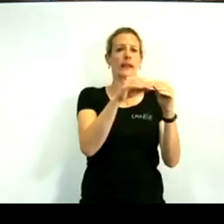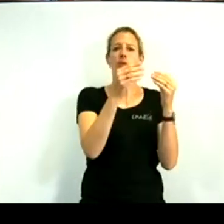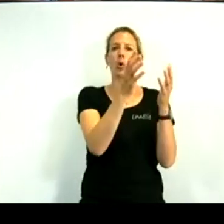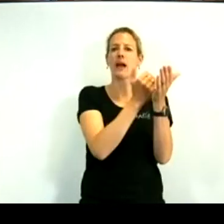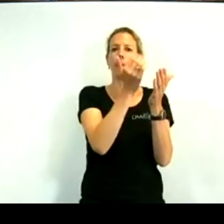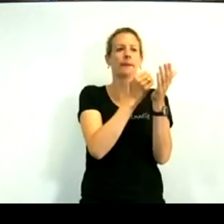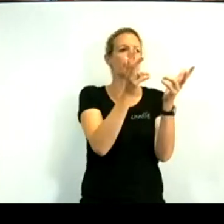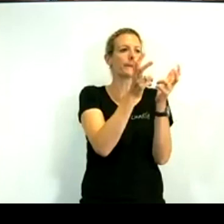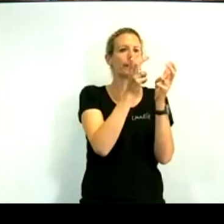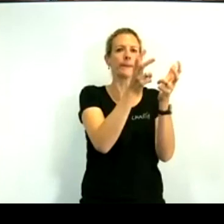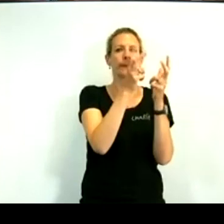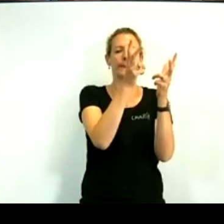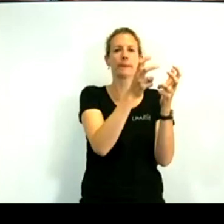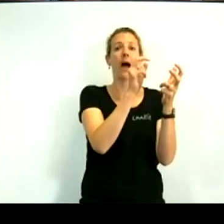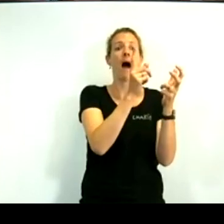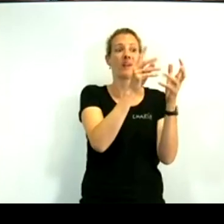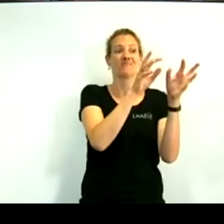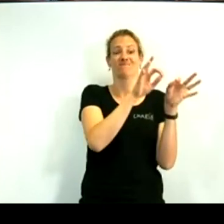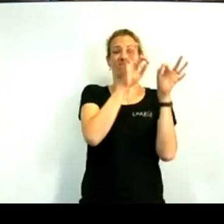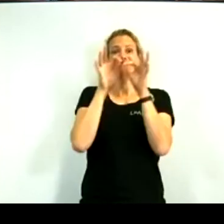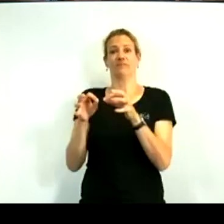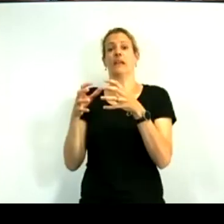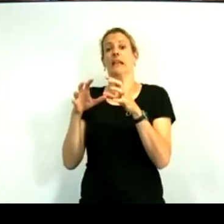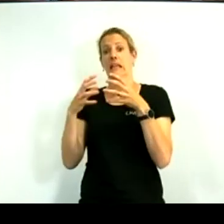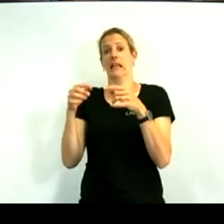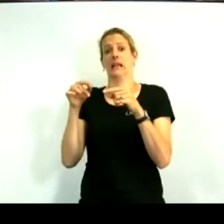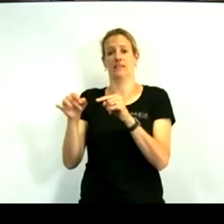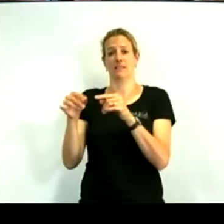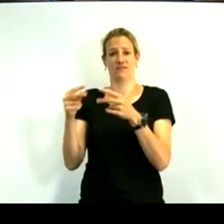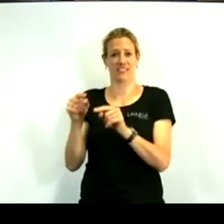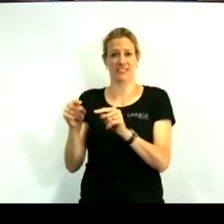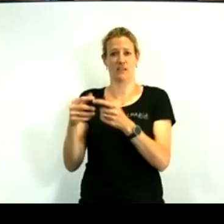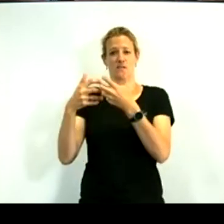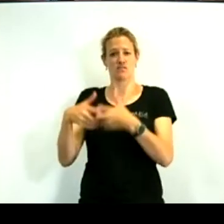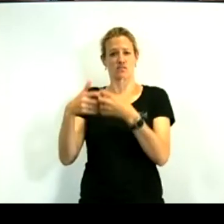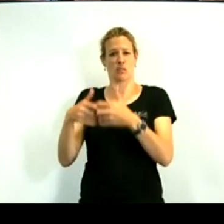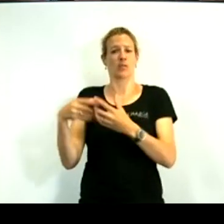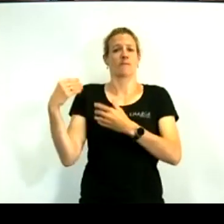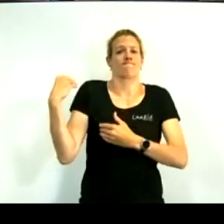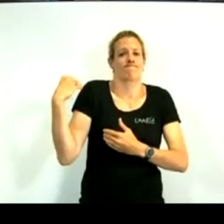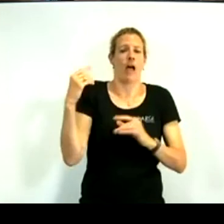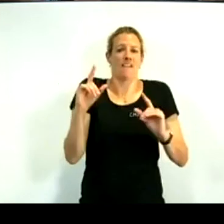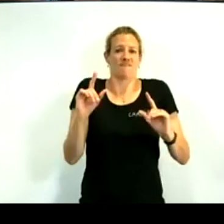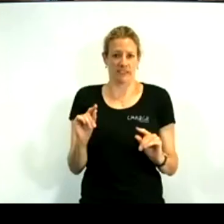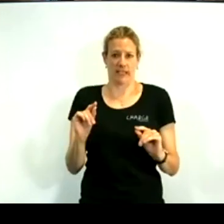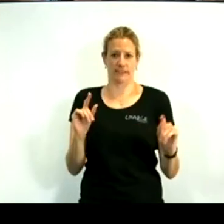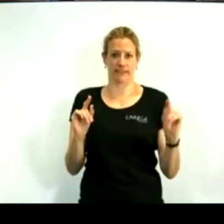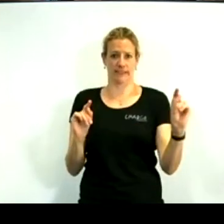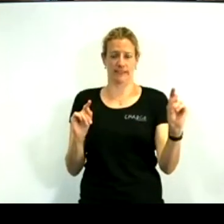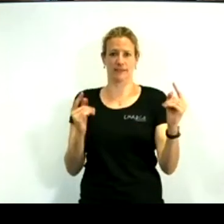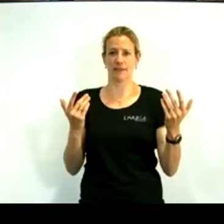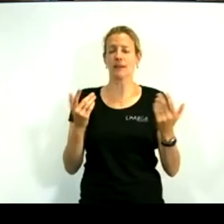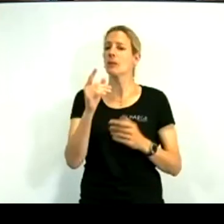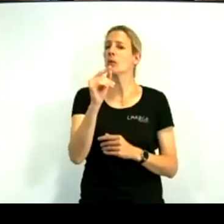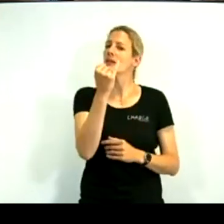critically important. And if you're trying to assess a child's vision, it's important to think about the